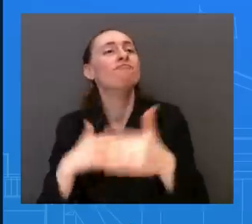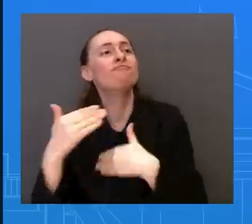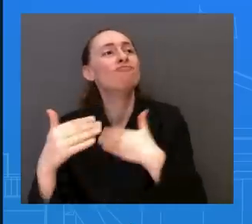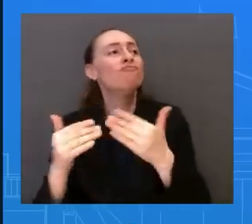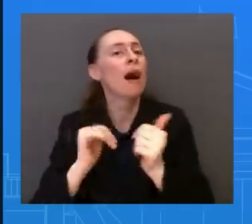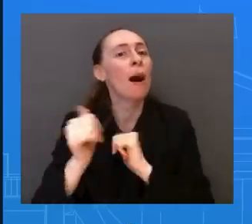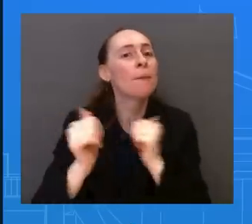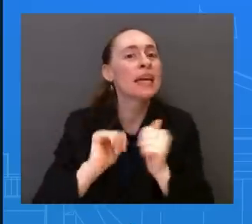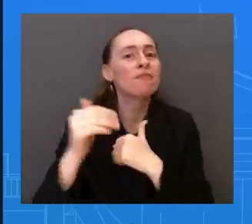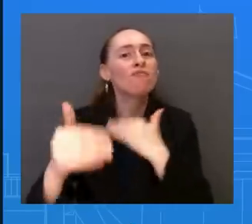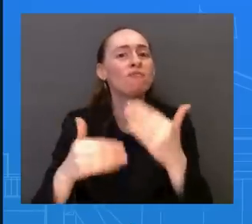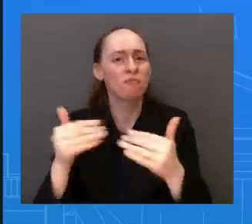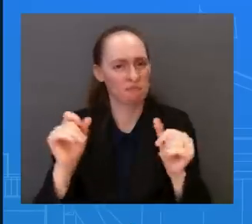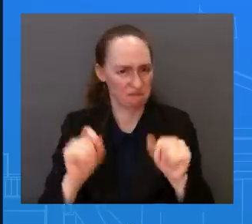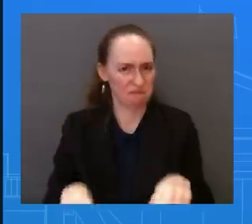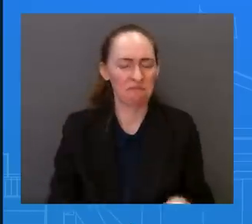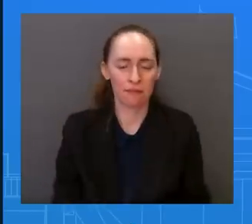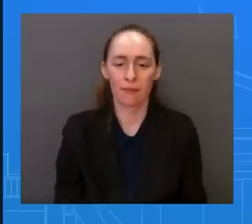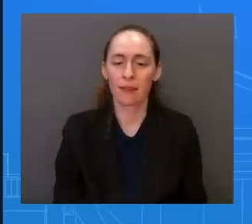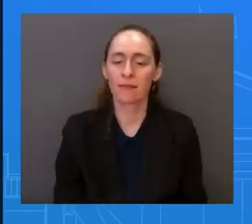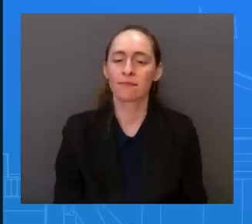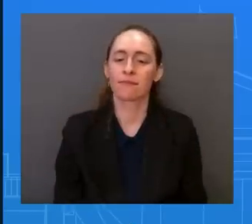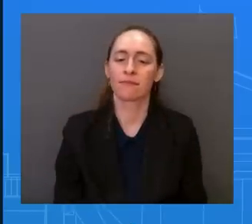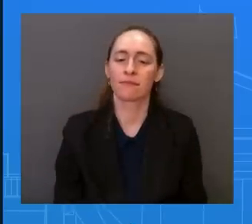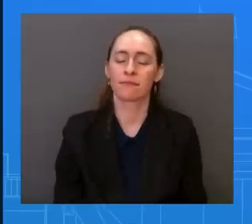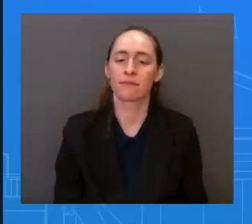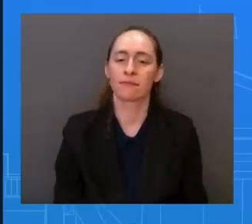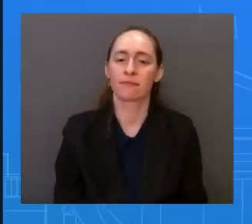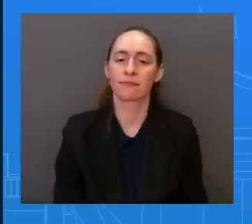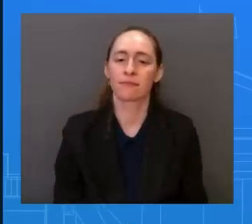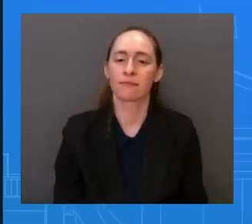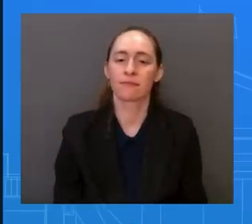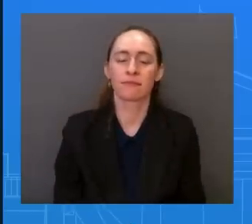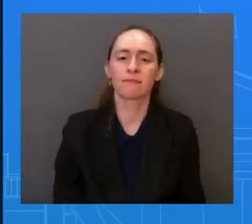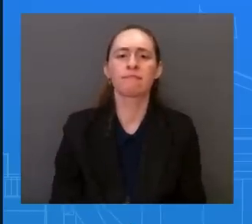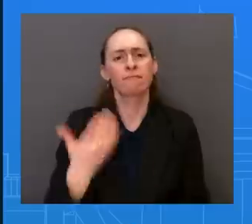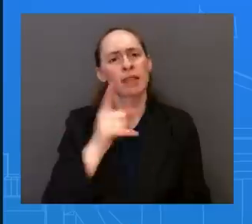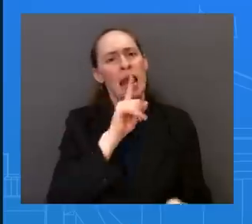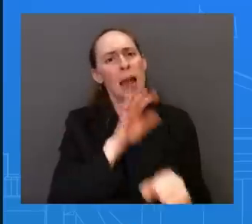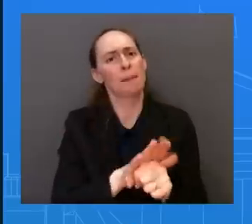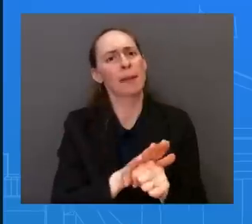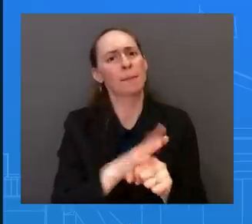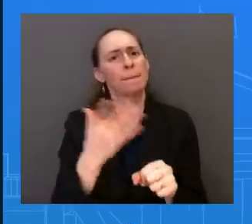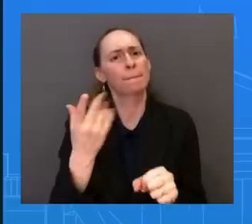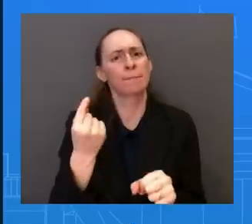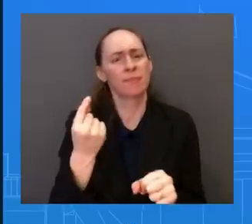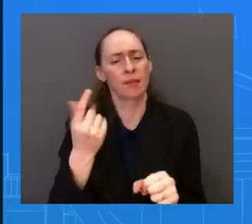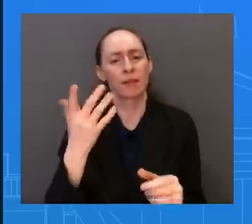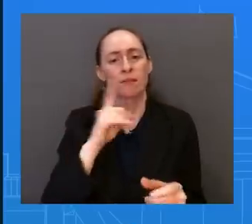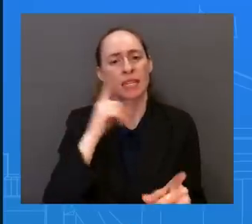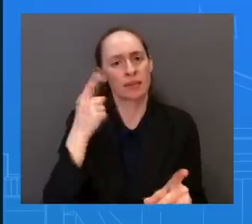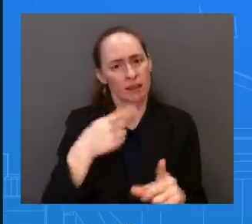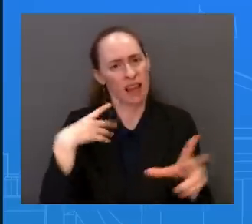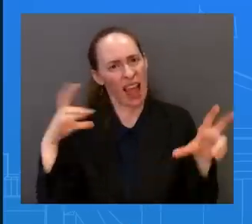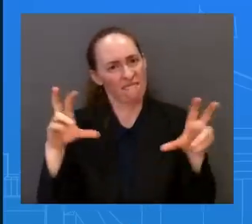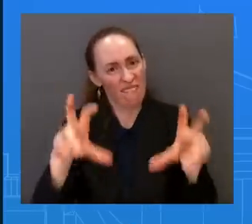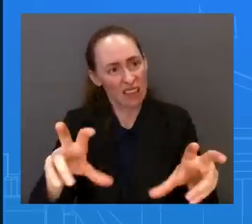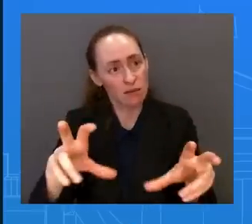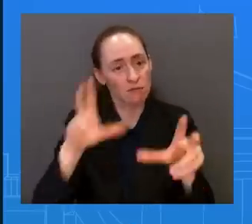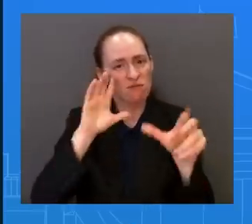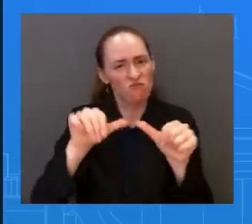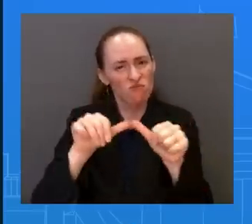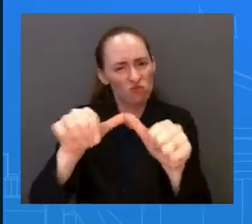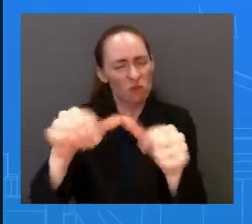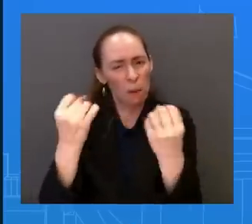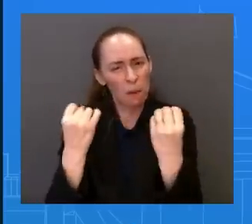we have been deferring that maintenance and not doing that investment. So it's also going to be something that we need to commit to over time. And the